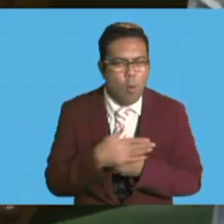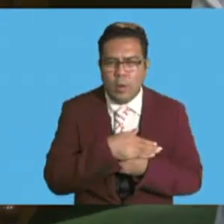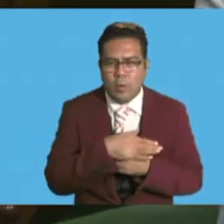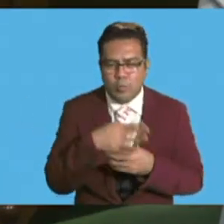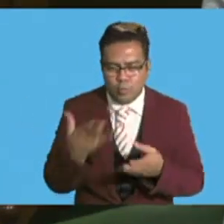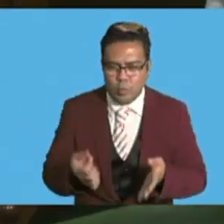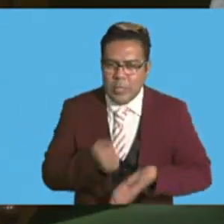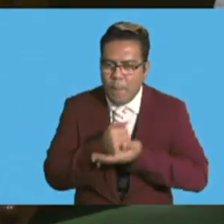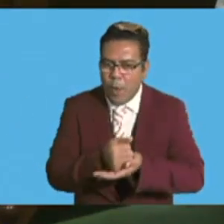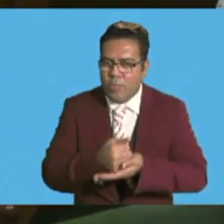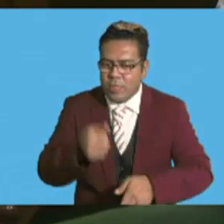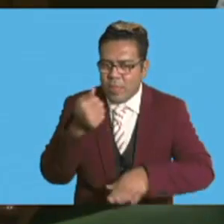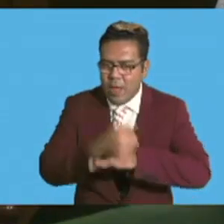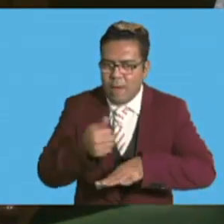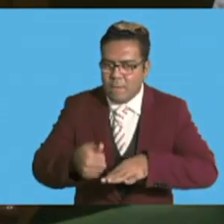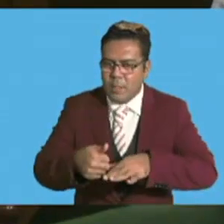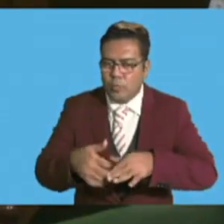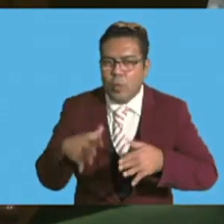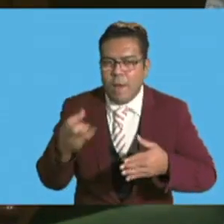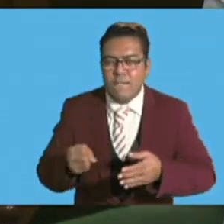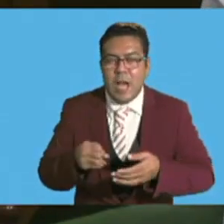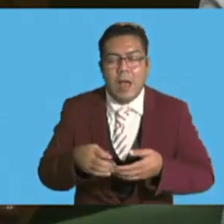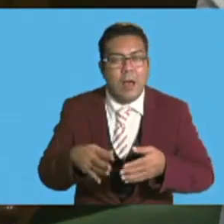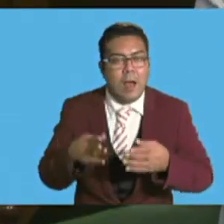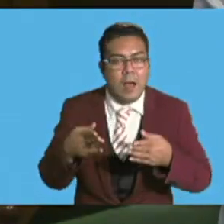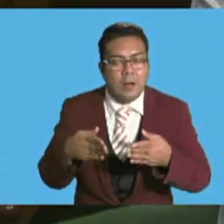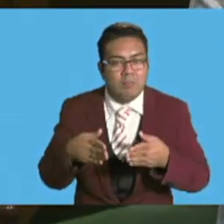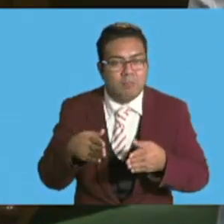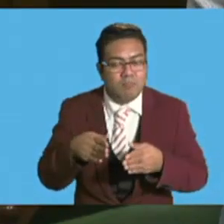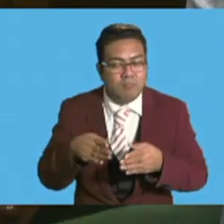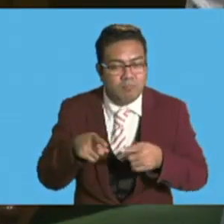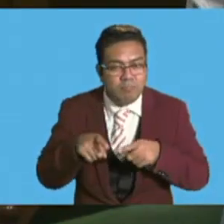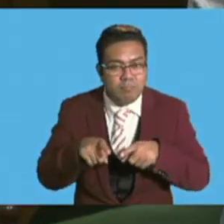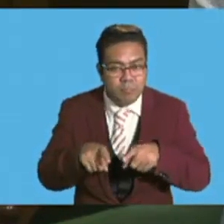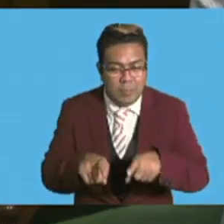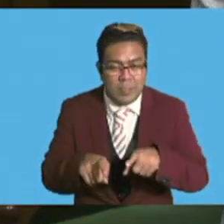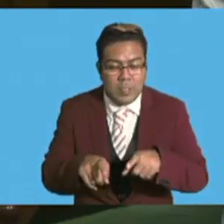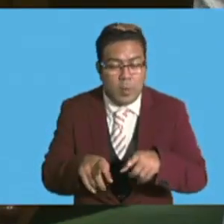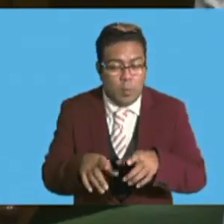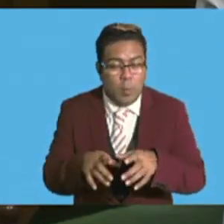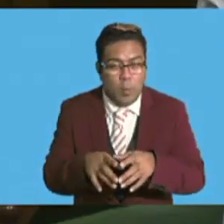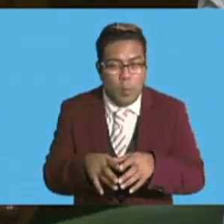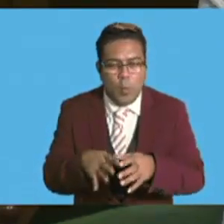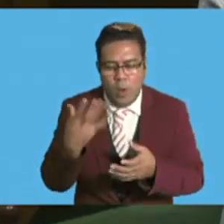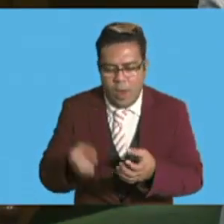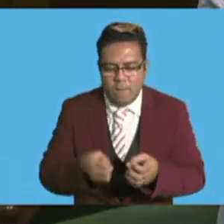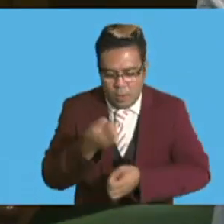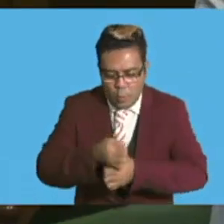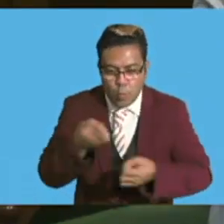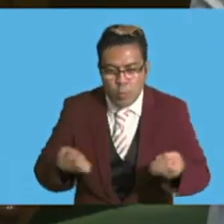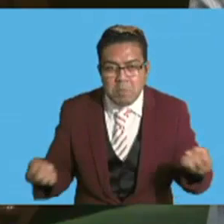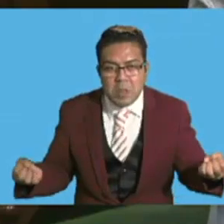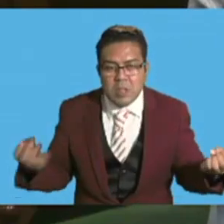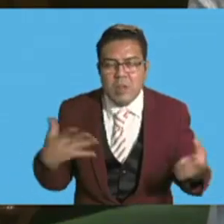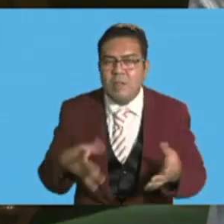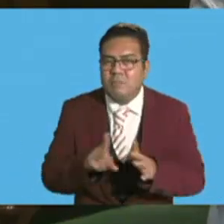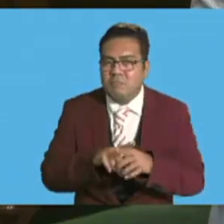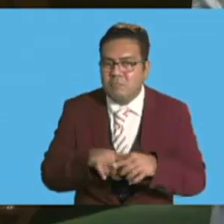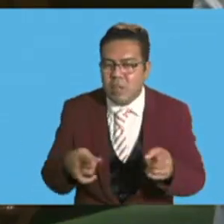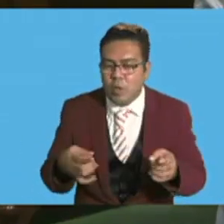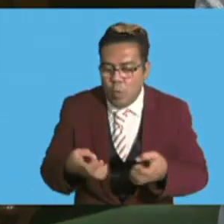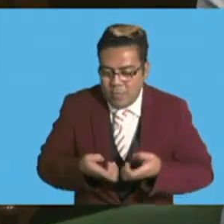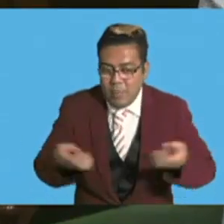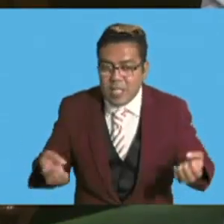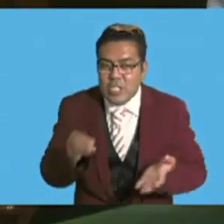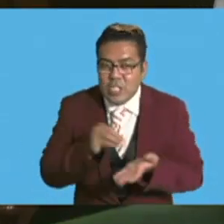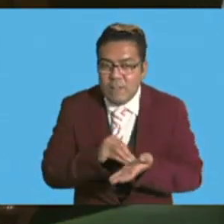this supports the government's desire to achieve fiscal stability for the medium term, because we need to consolidate many of the gains in expanded services